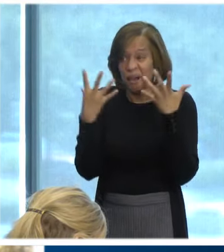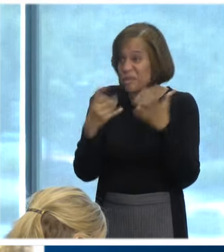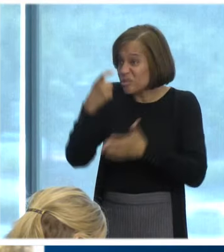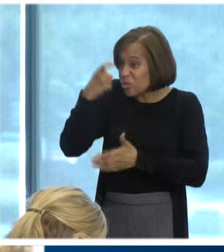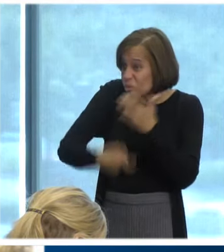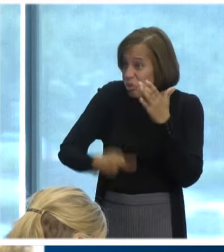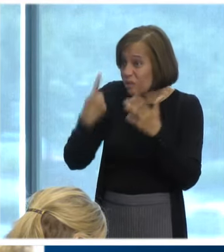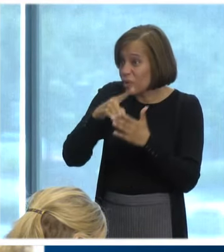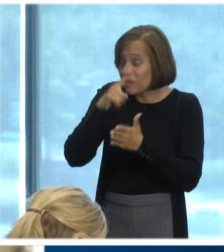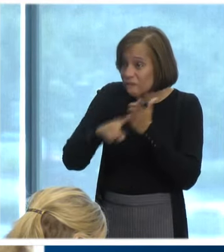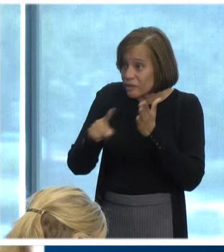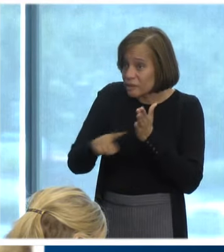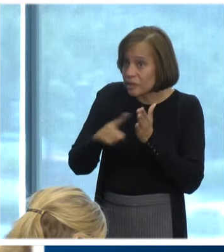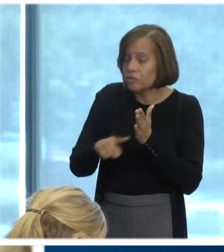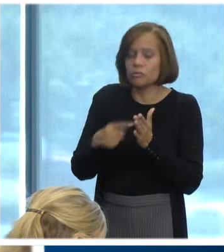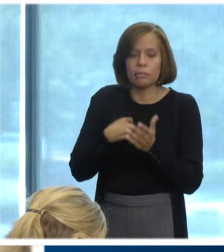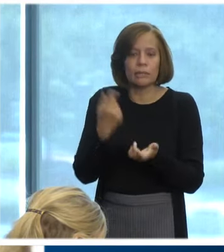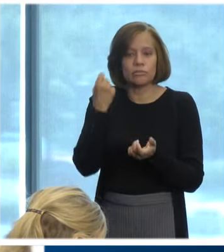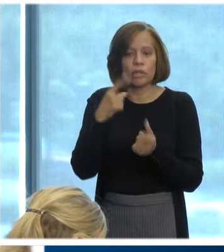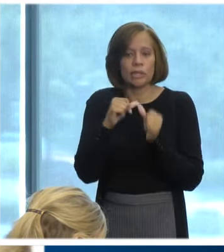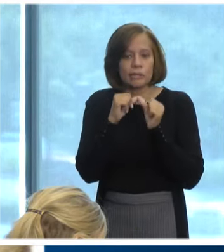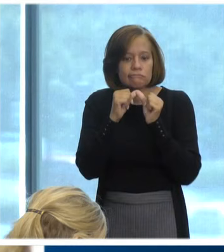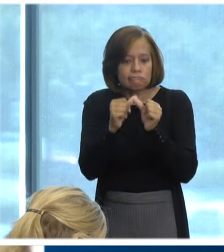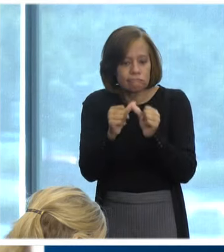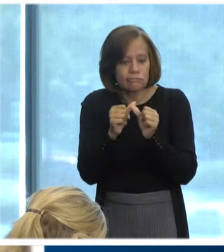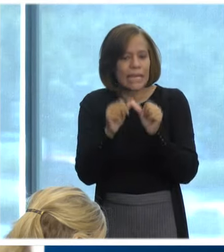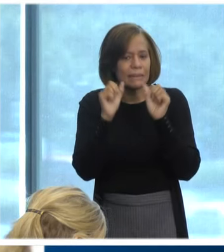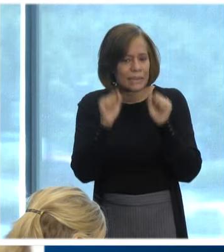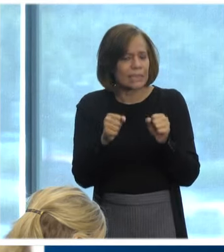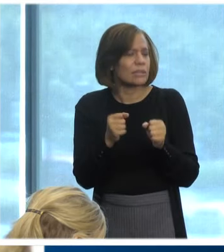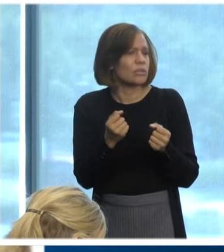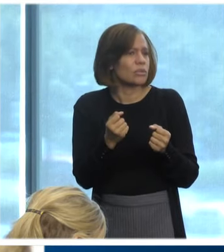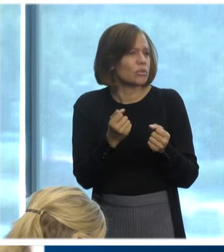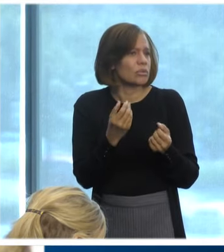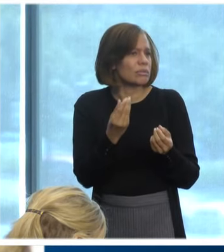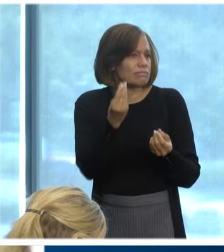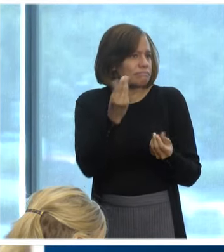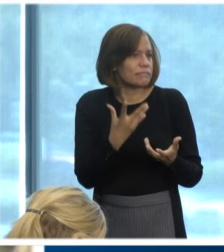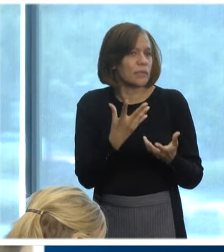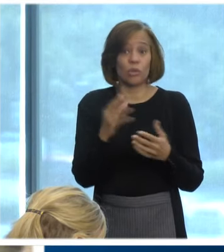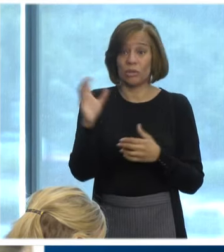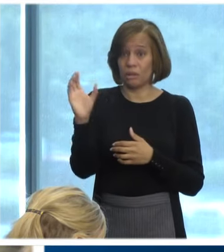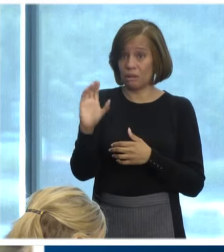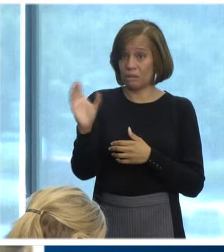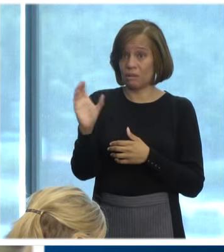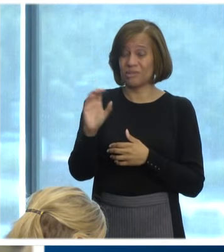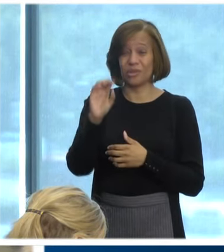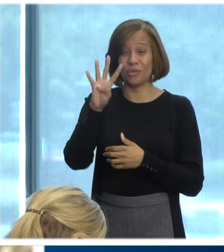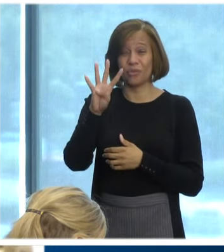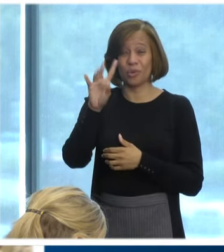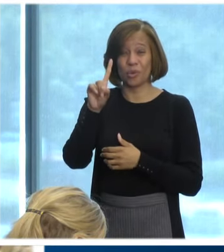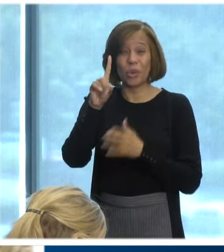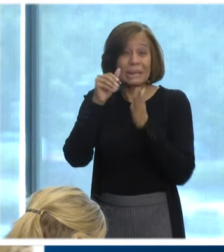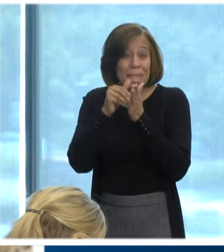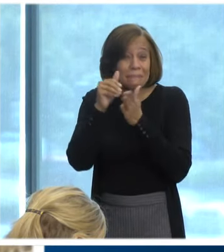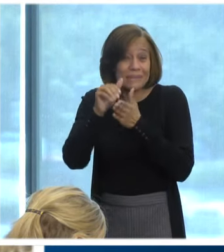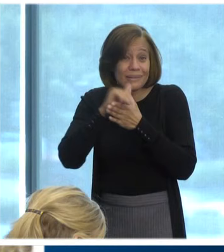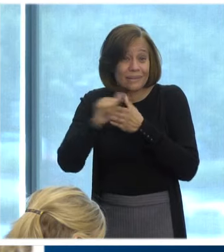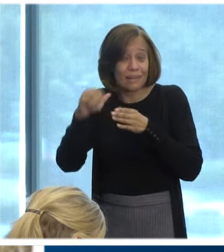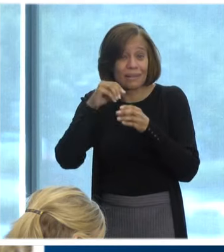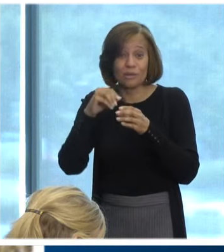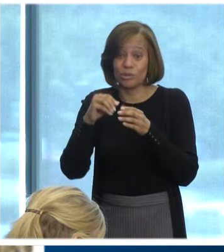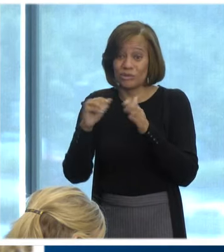this point? I understand it's ongoing. And can you tell us, with Columbus being $41 million in the hole with the